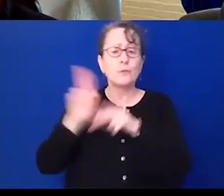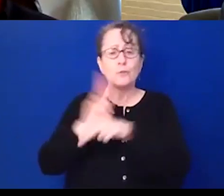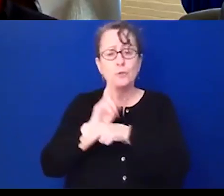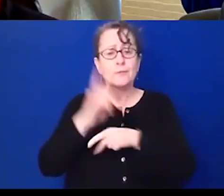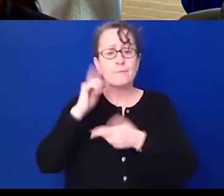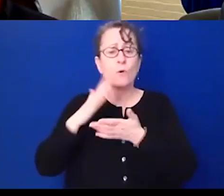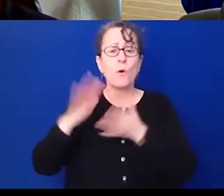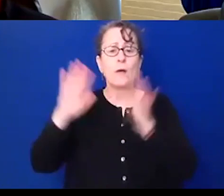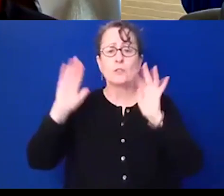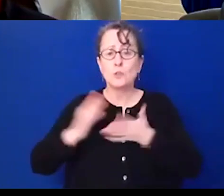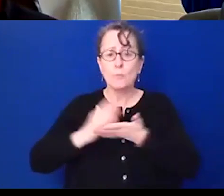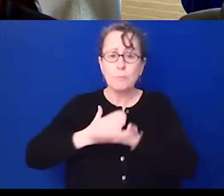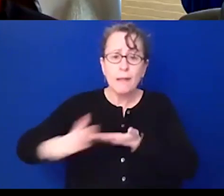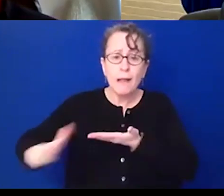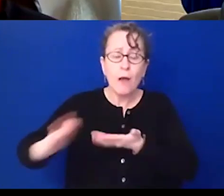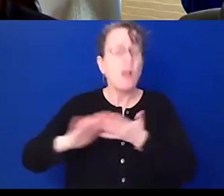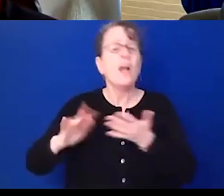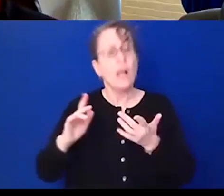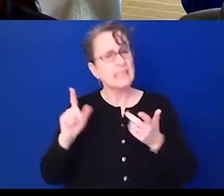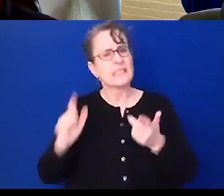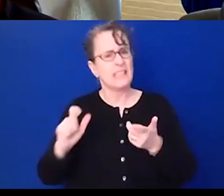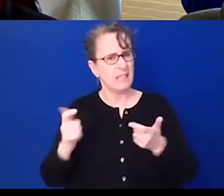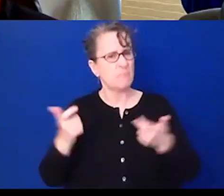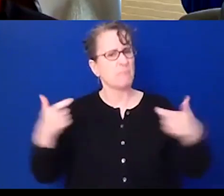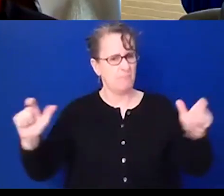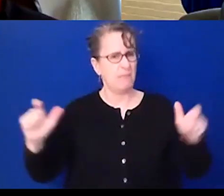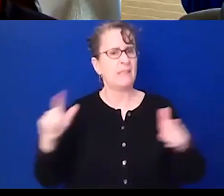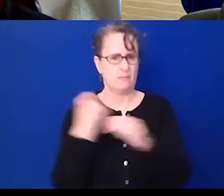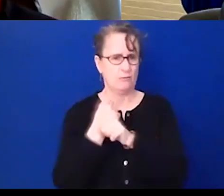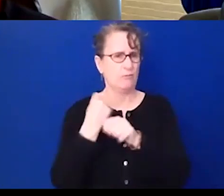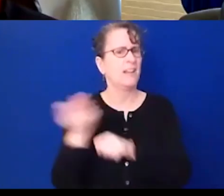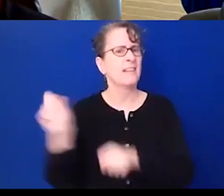that truck for what they do with it.